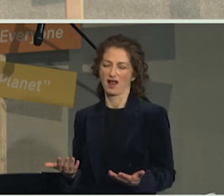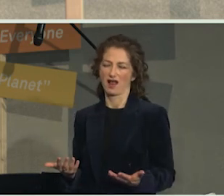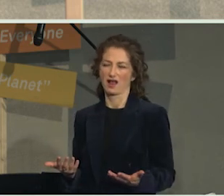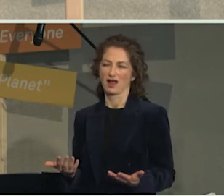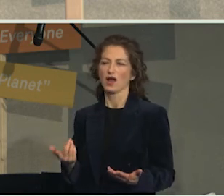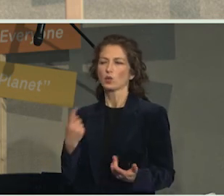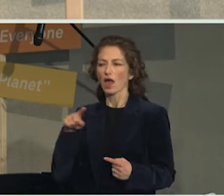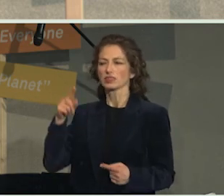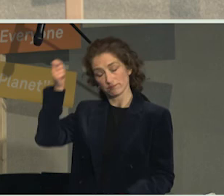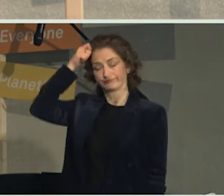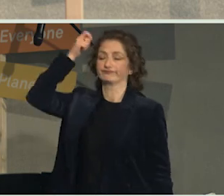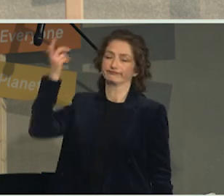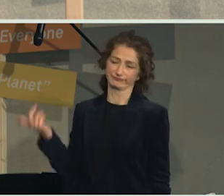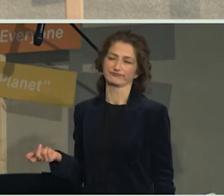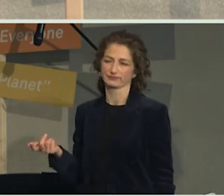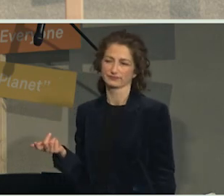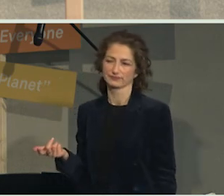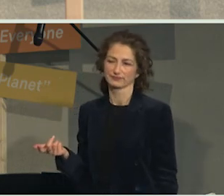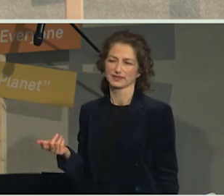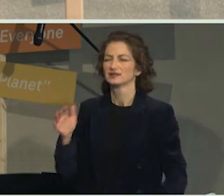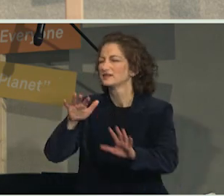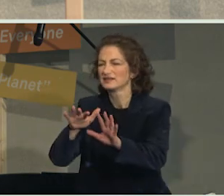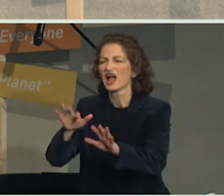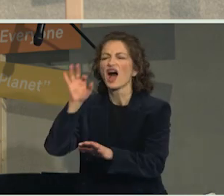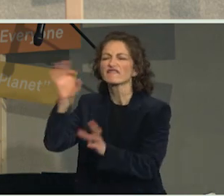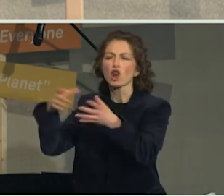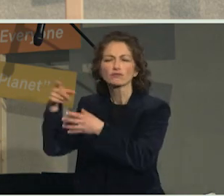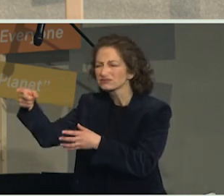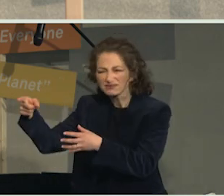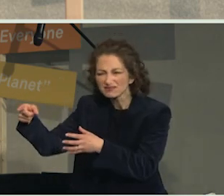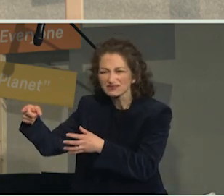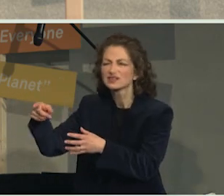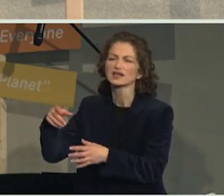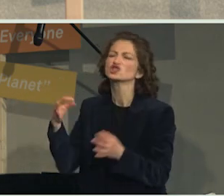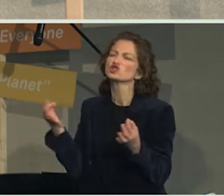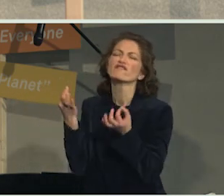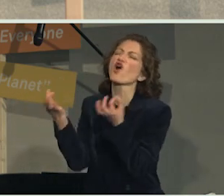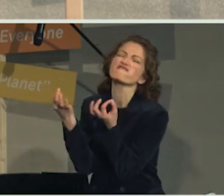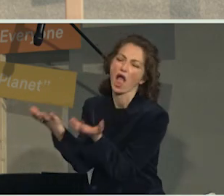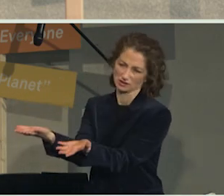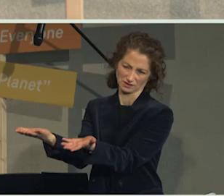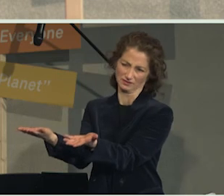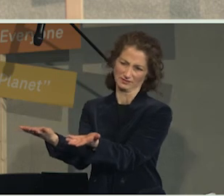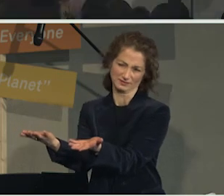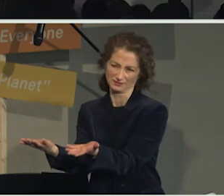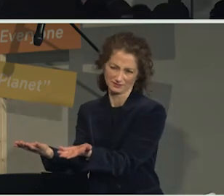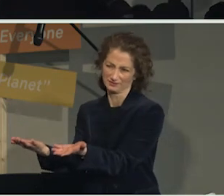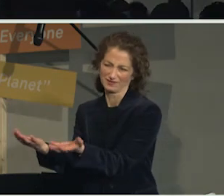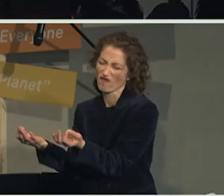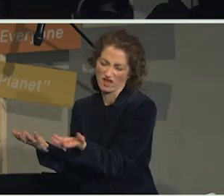I remember, the drinks in there suck anyway. Thank you.